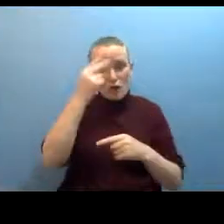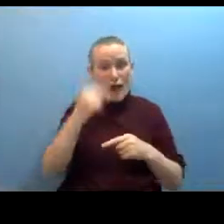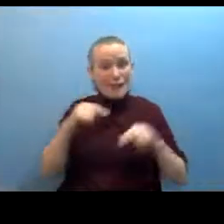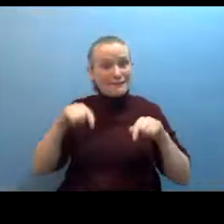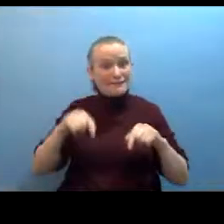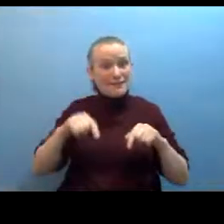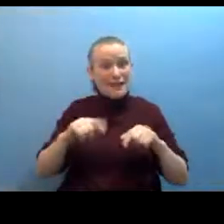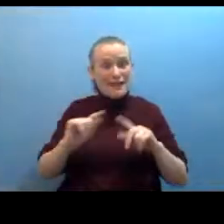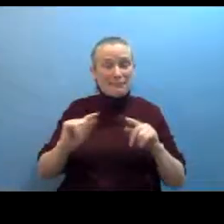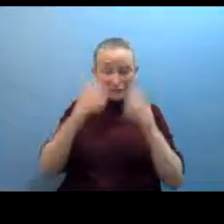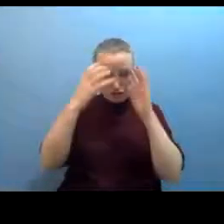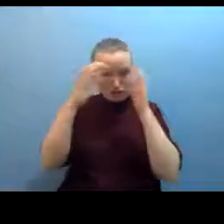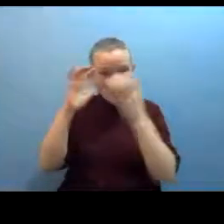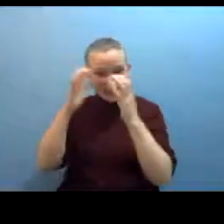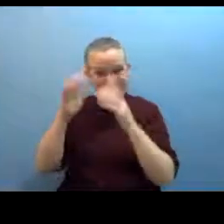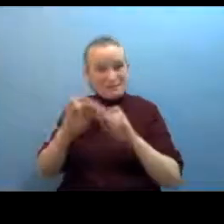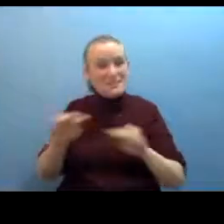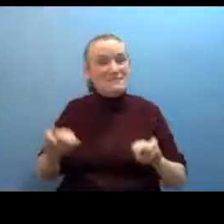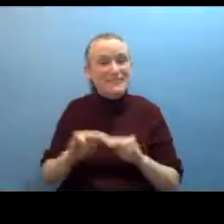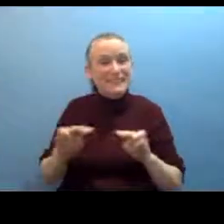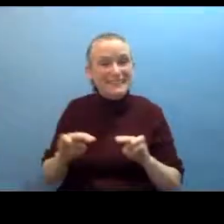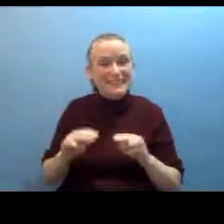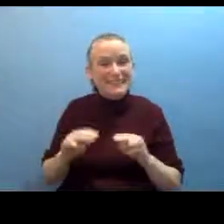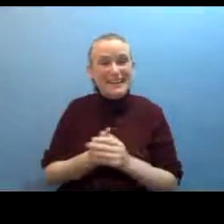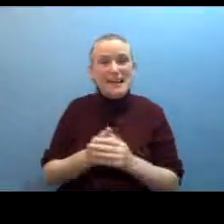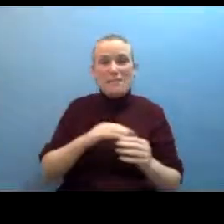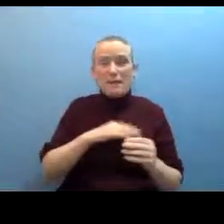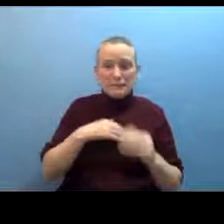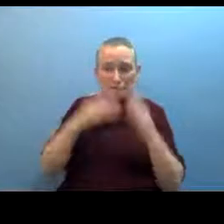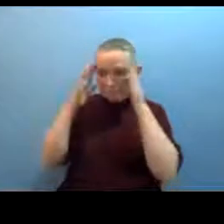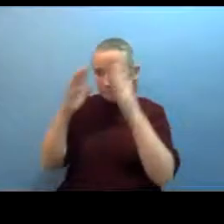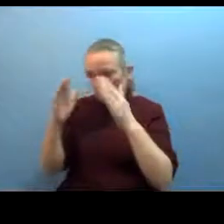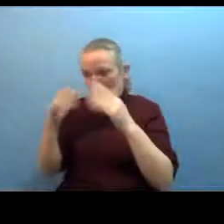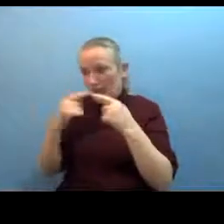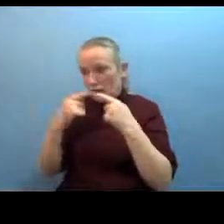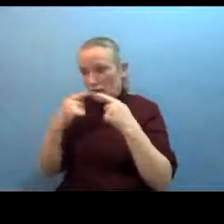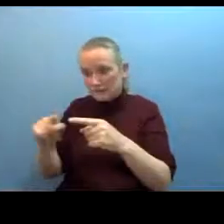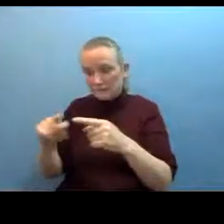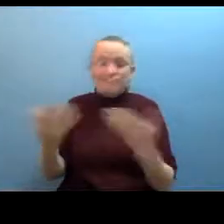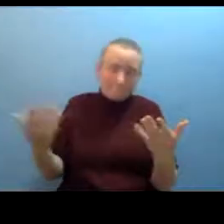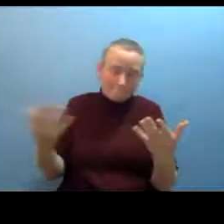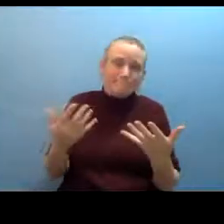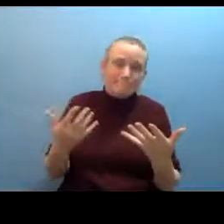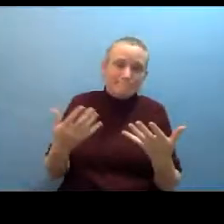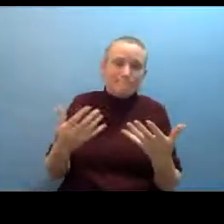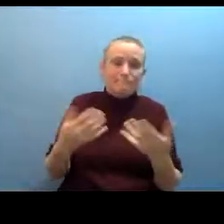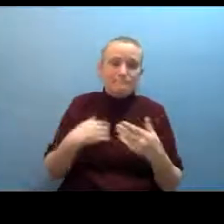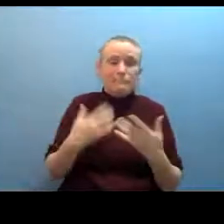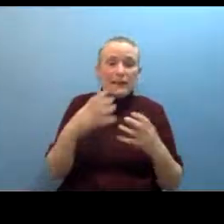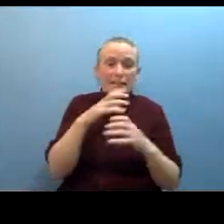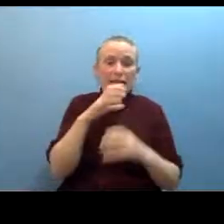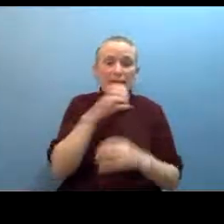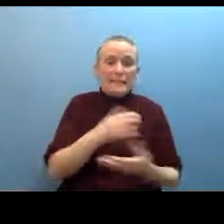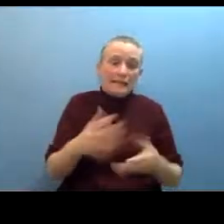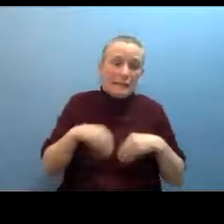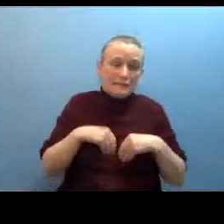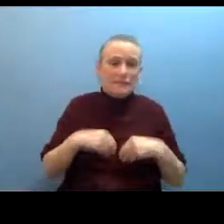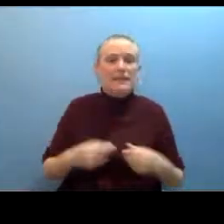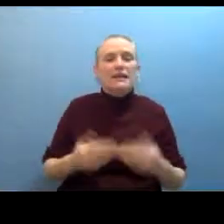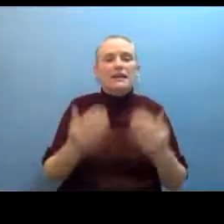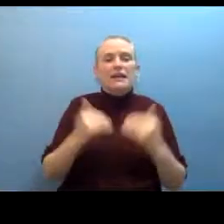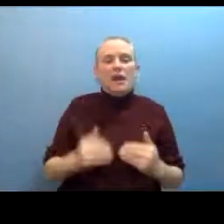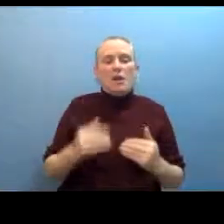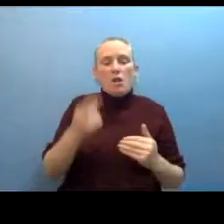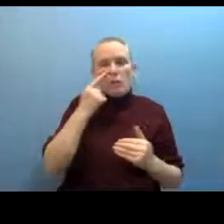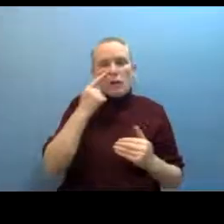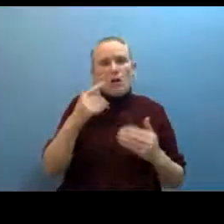little bit distracting for people, and your mind might be there, so that's okay, we acknowledge that. We're going to look a little bit about when to be